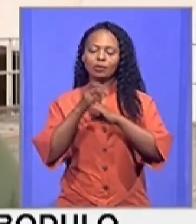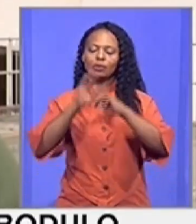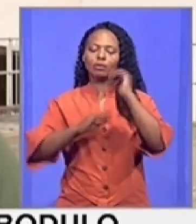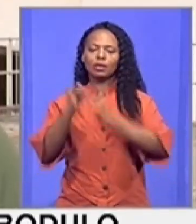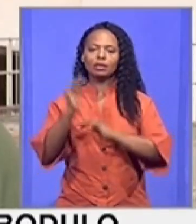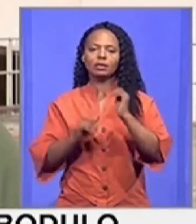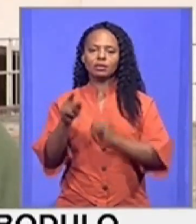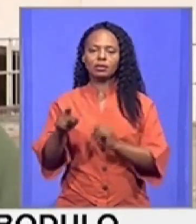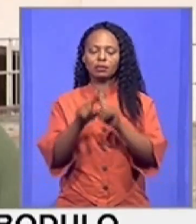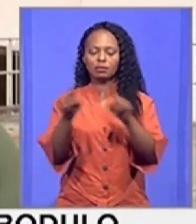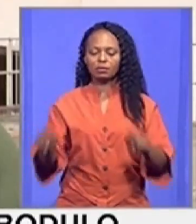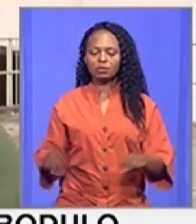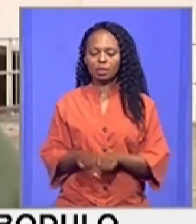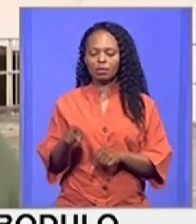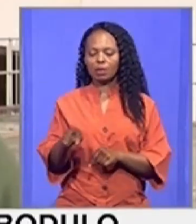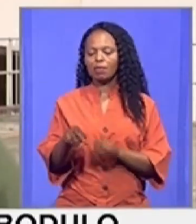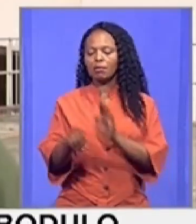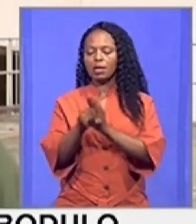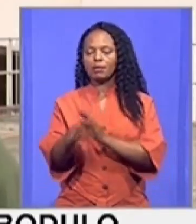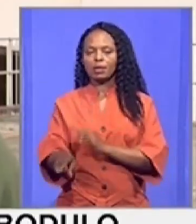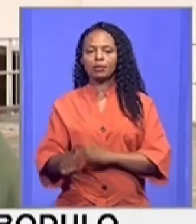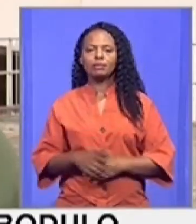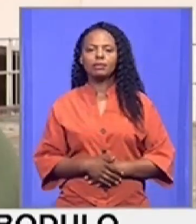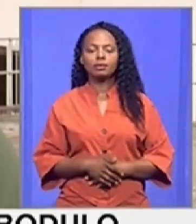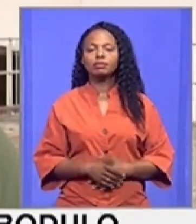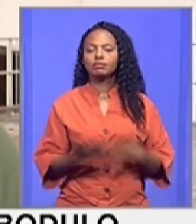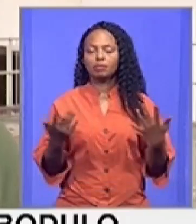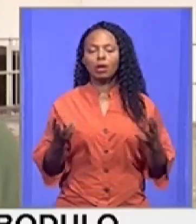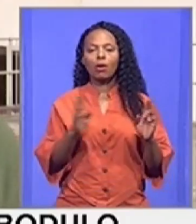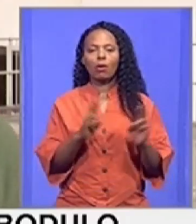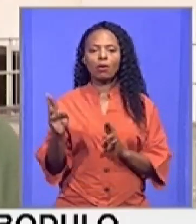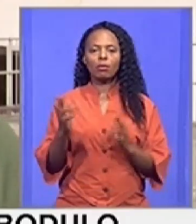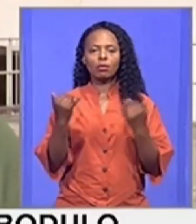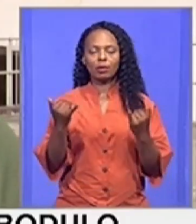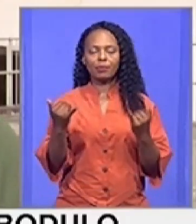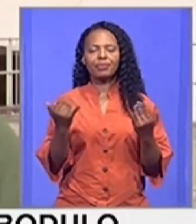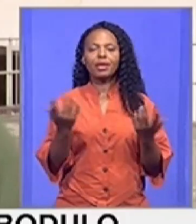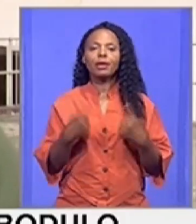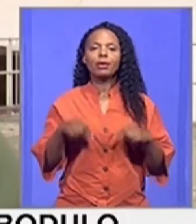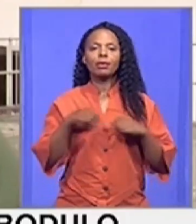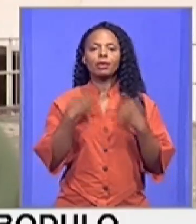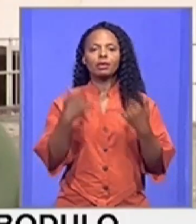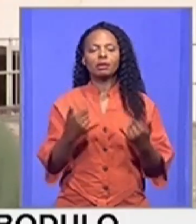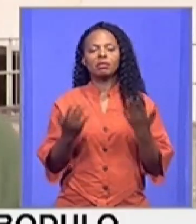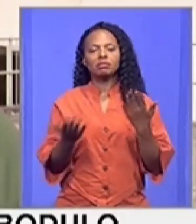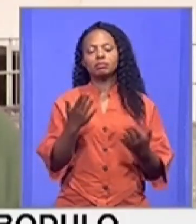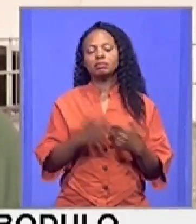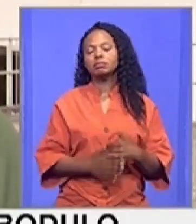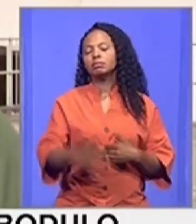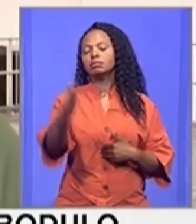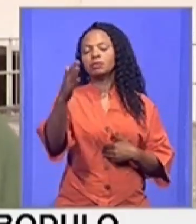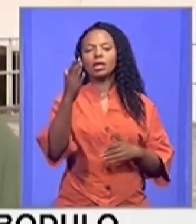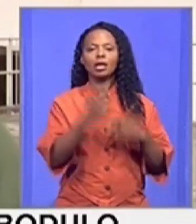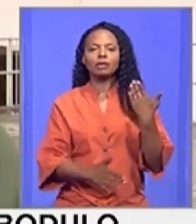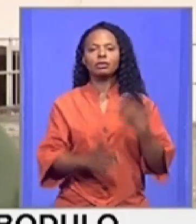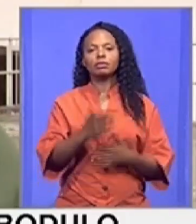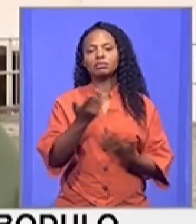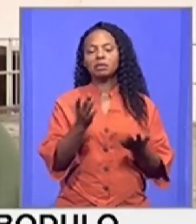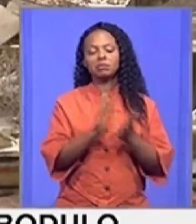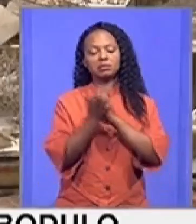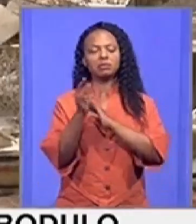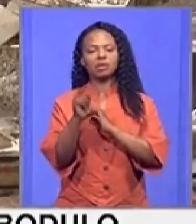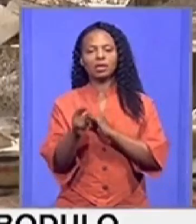cut out those connections, they do put them back on. So we are hoping that we are going to see at some point the end of this disastrous